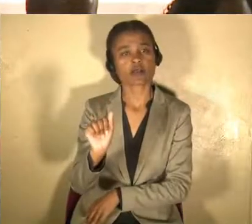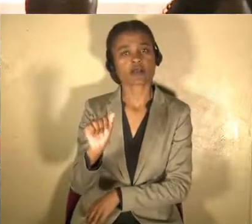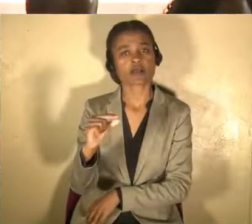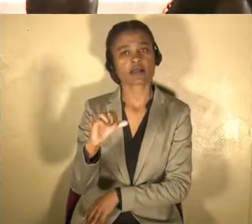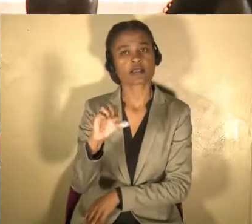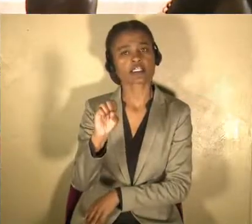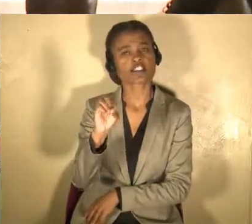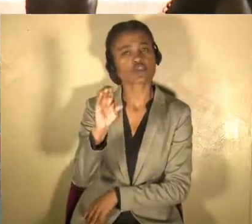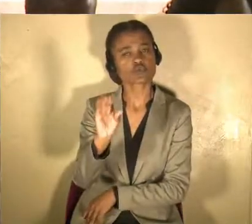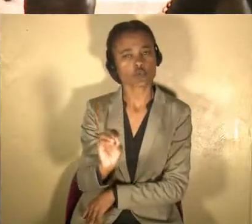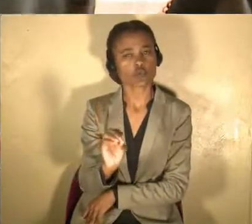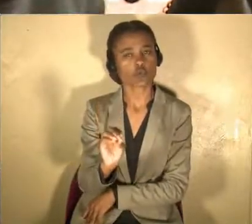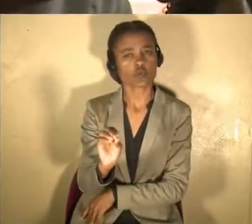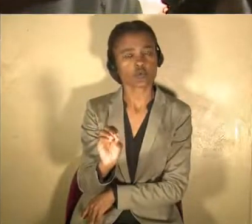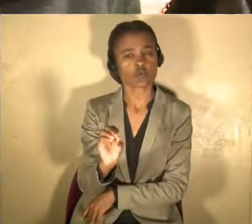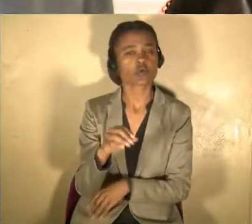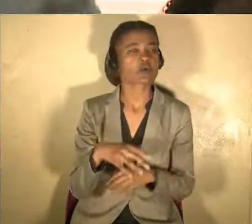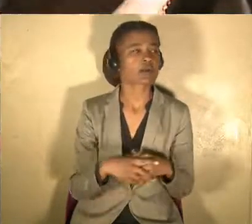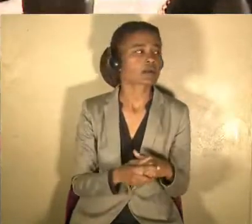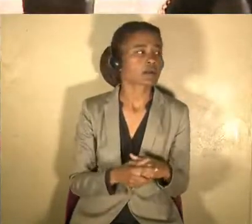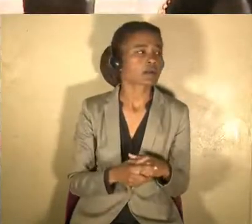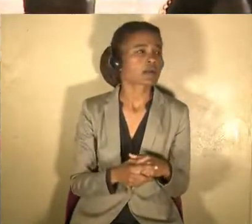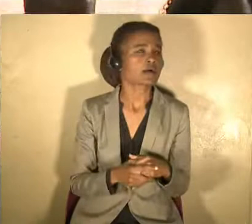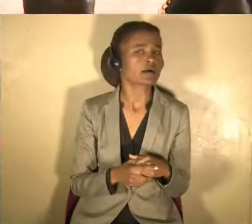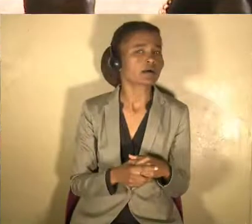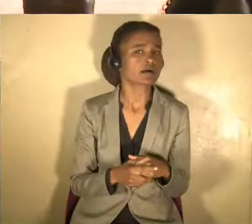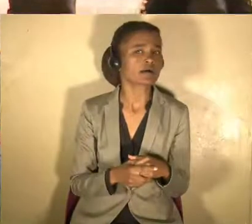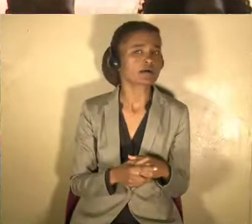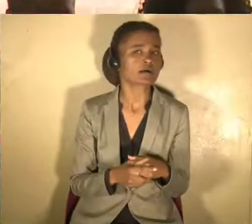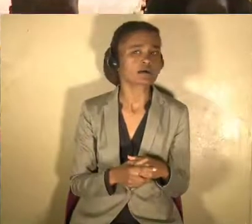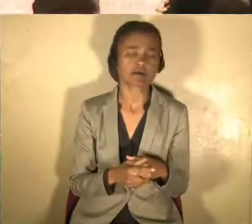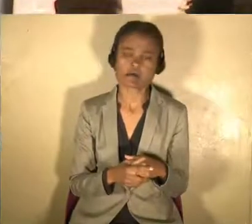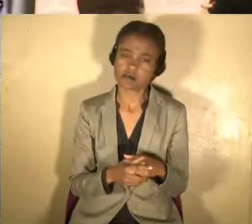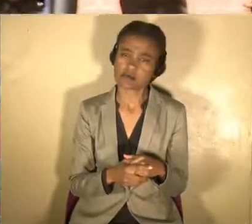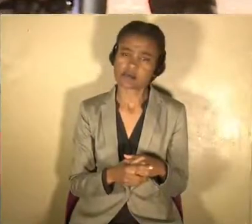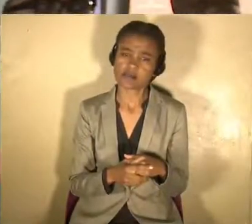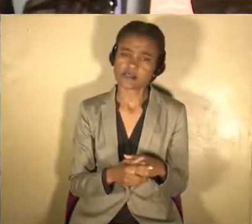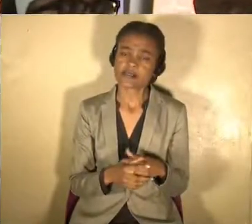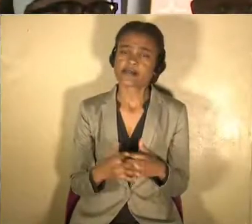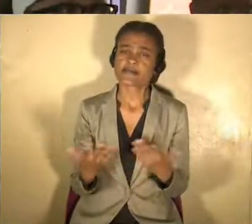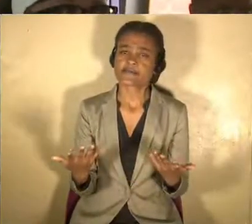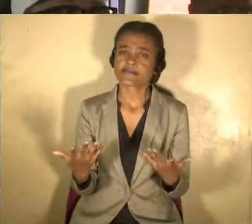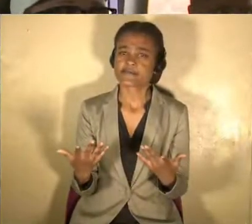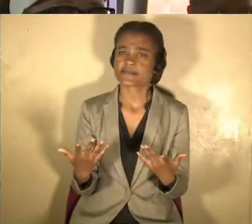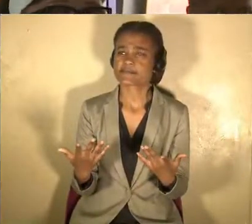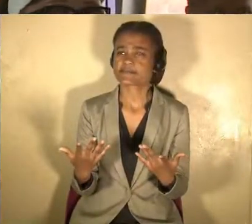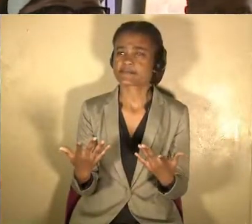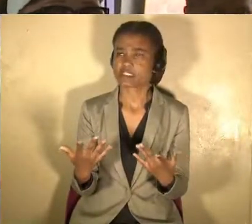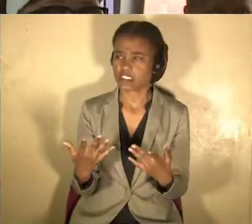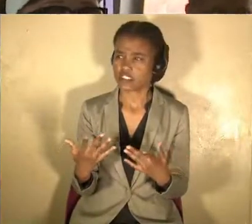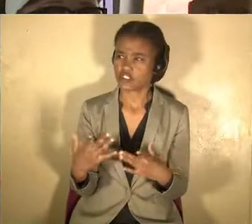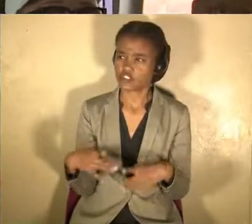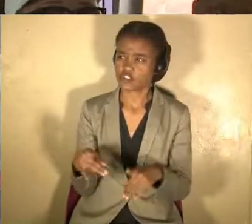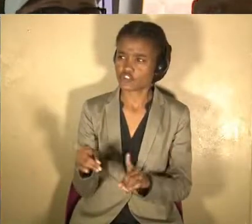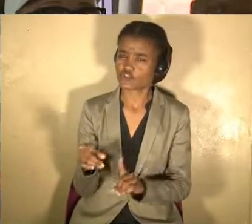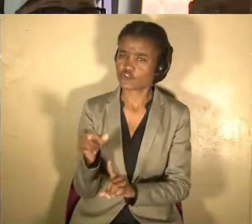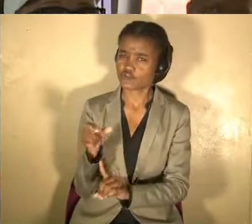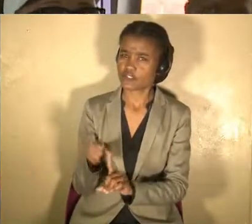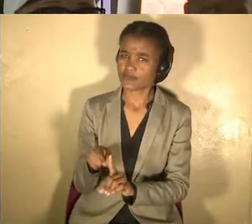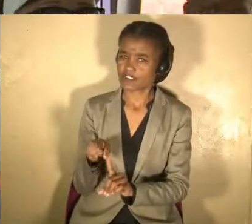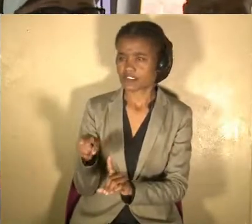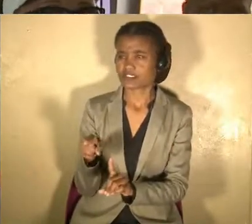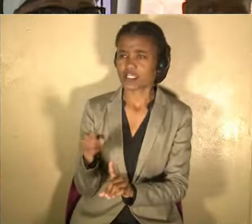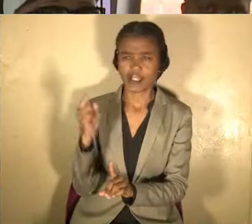Chairman, at least namhlanje your voice is not screeching. Thanks to